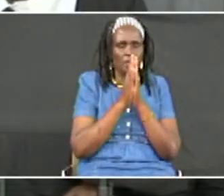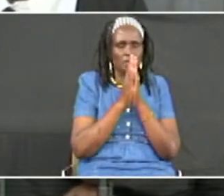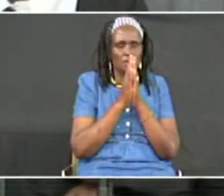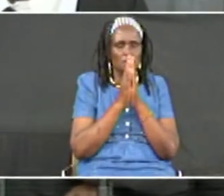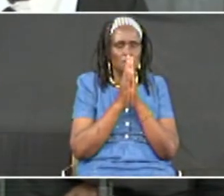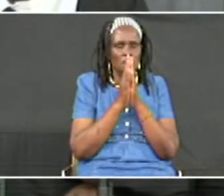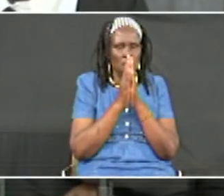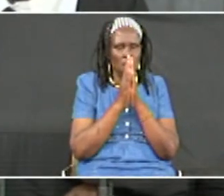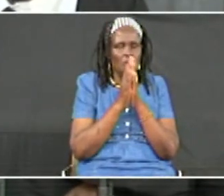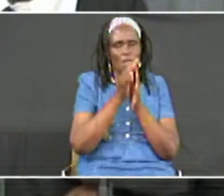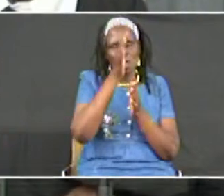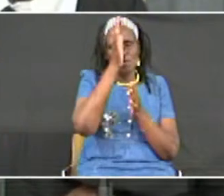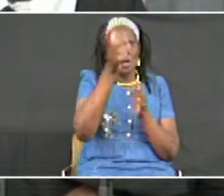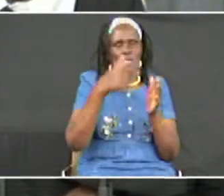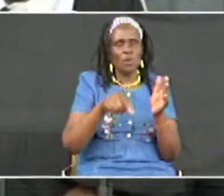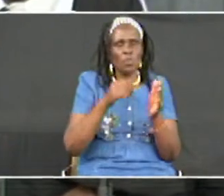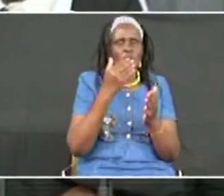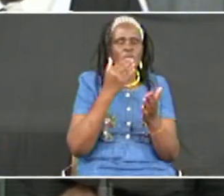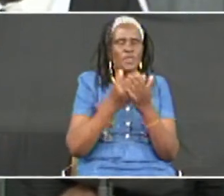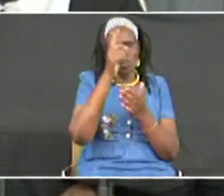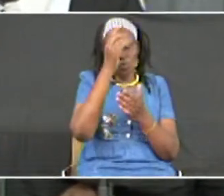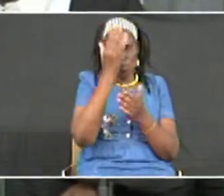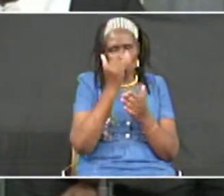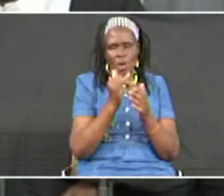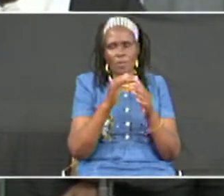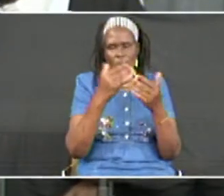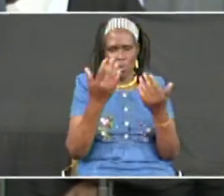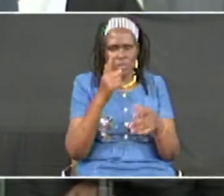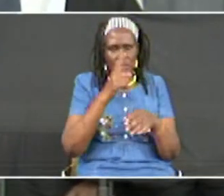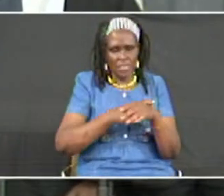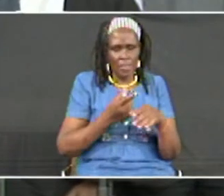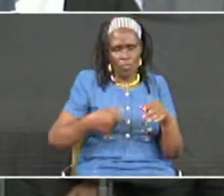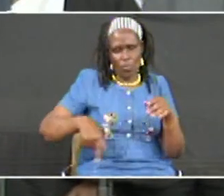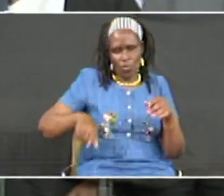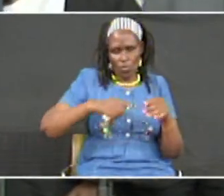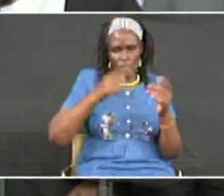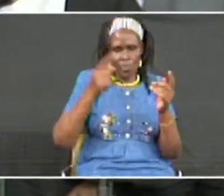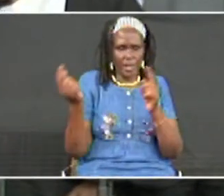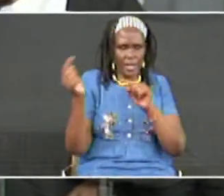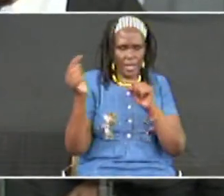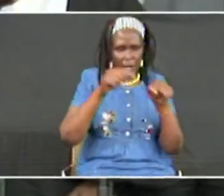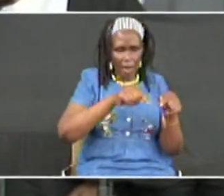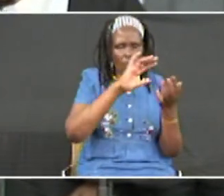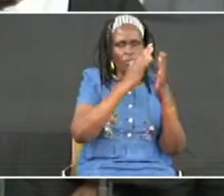And Father, we thank you because when we come before you